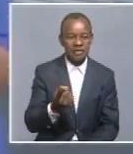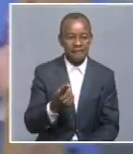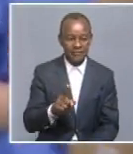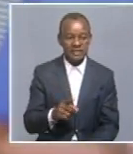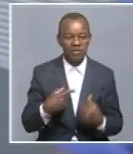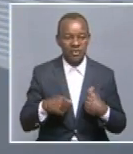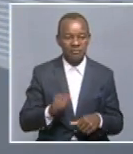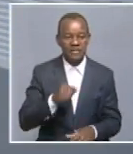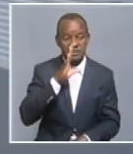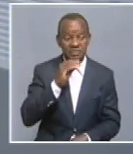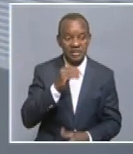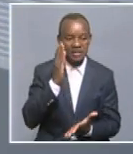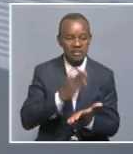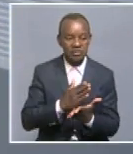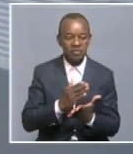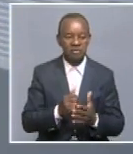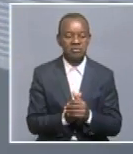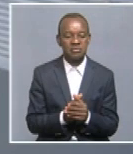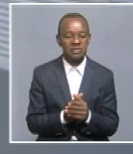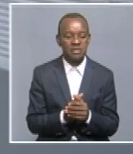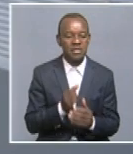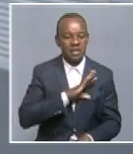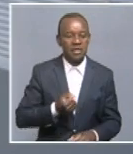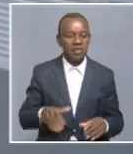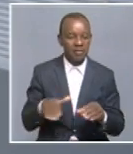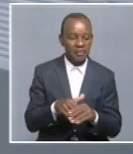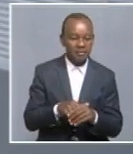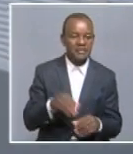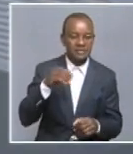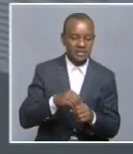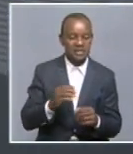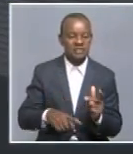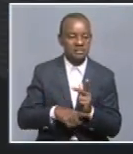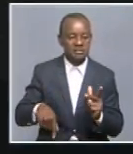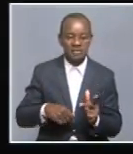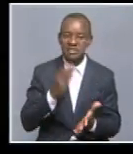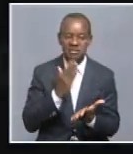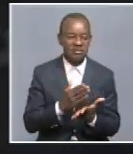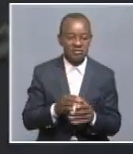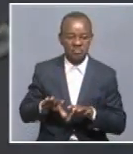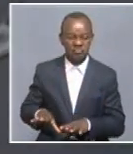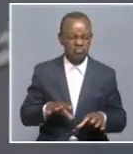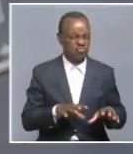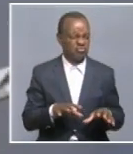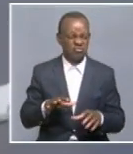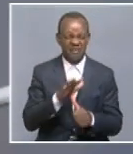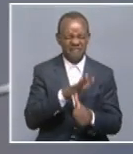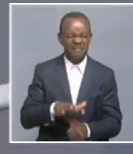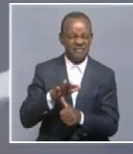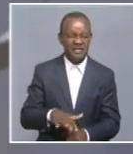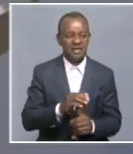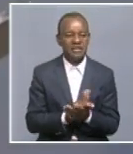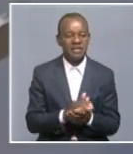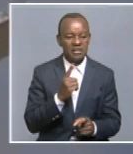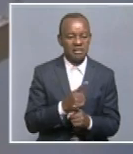fact that our members and our society are very vulnerable, and our government really has to step in, hold